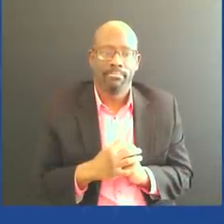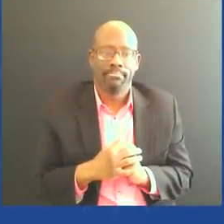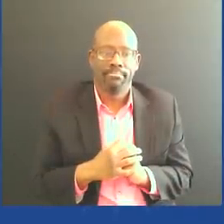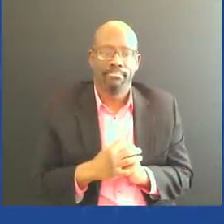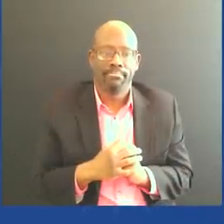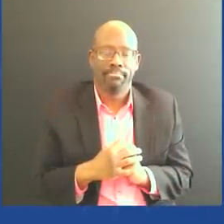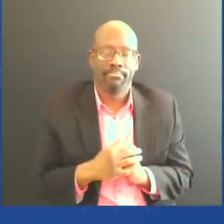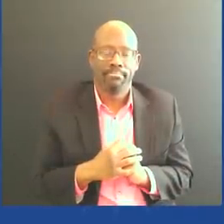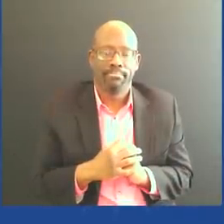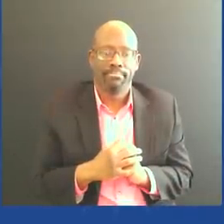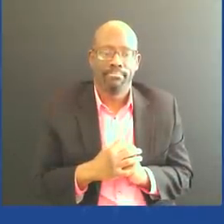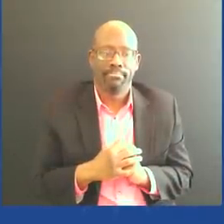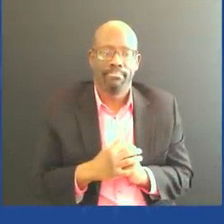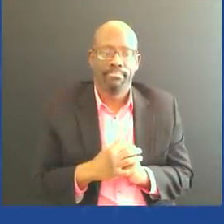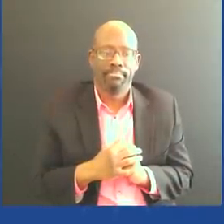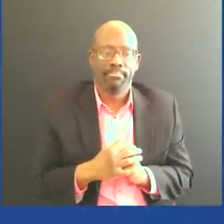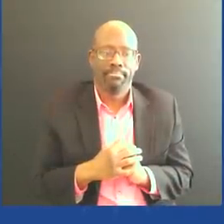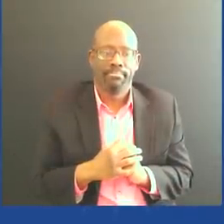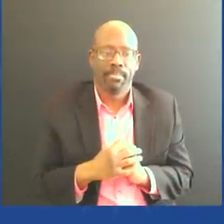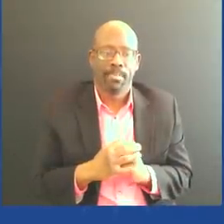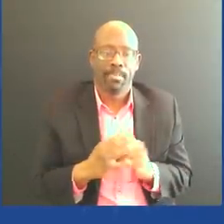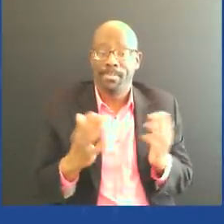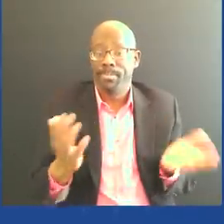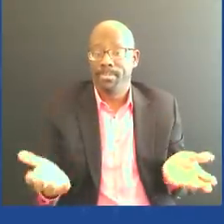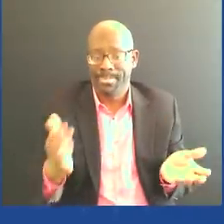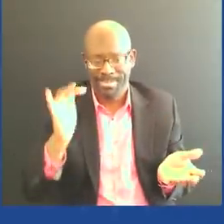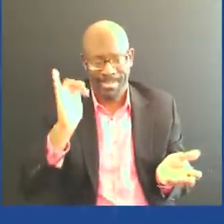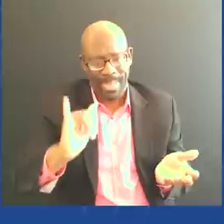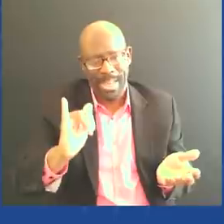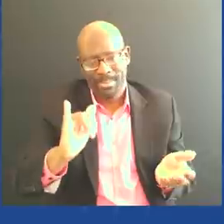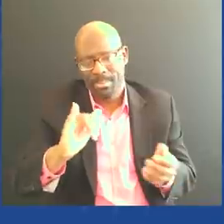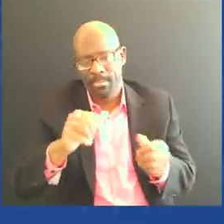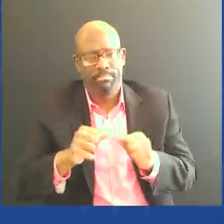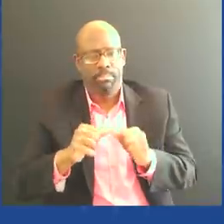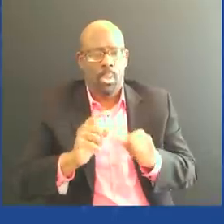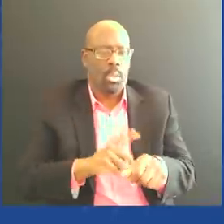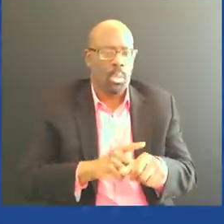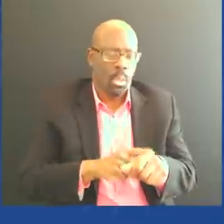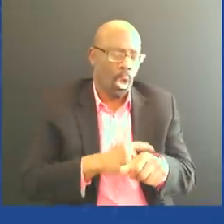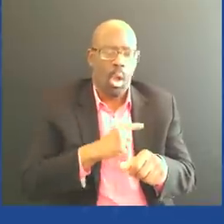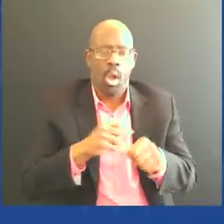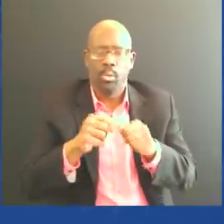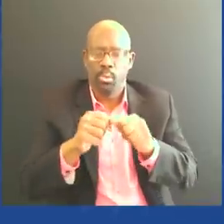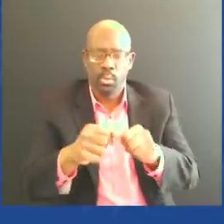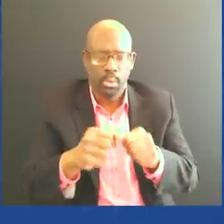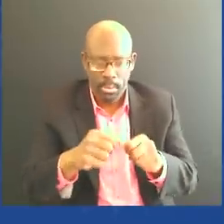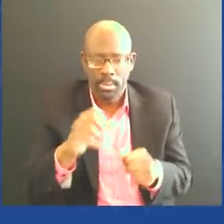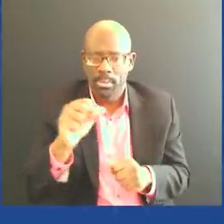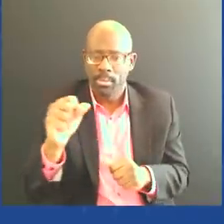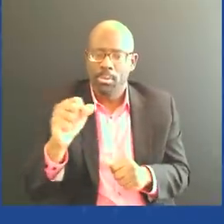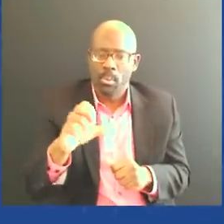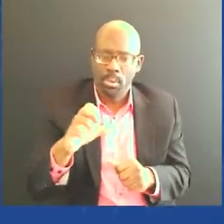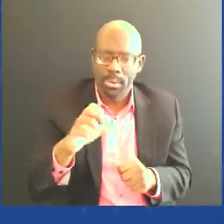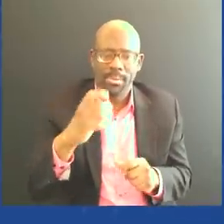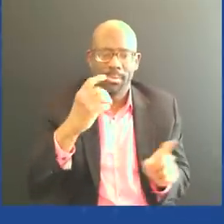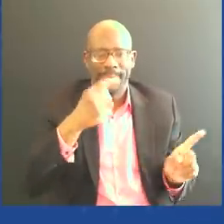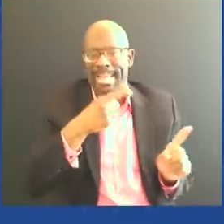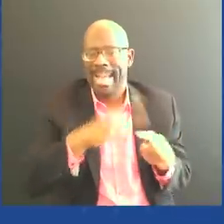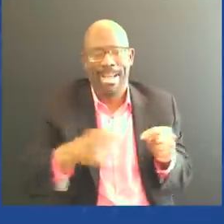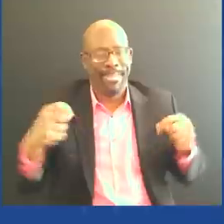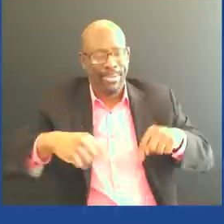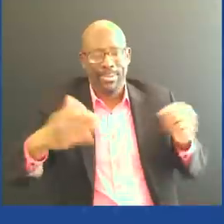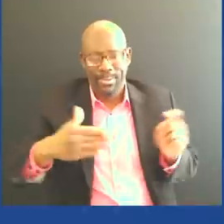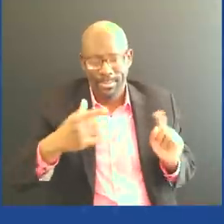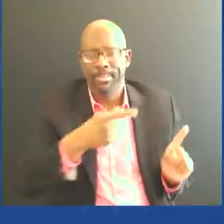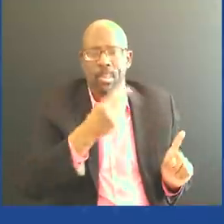Ray is the longest-serving Secretary of the Navy. He can't be with us today. He's at his home in Harpers Ferry, West Virginia. Patriot, if there ever